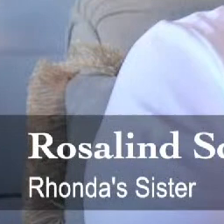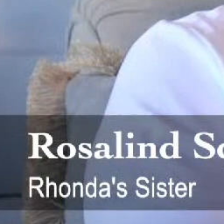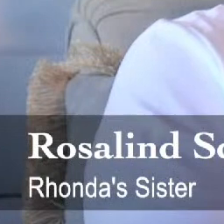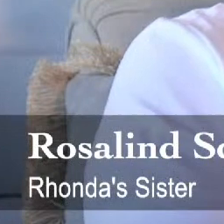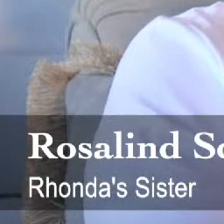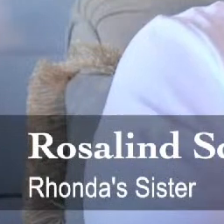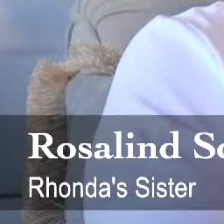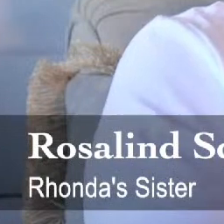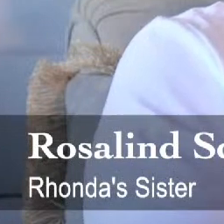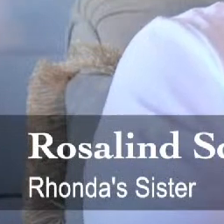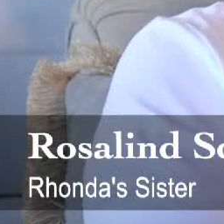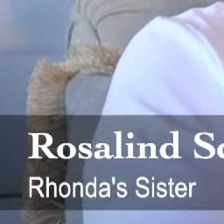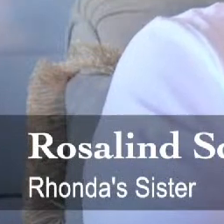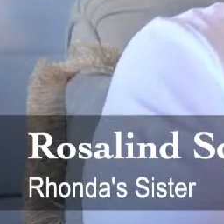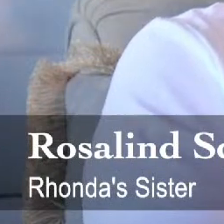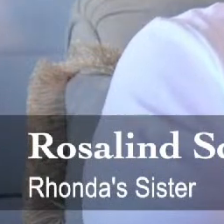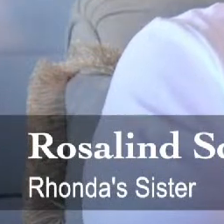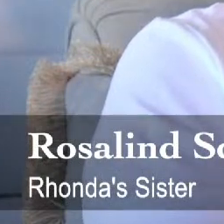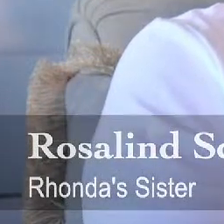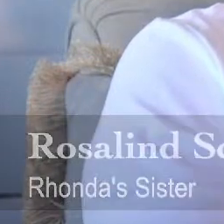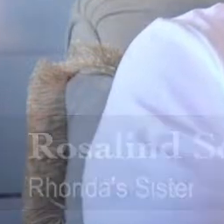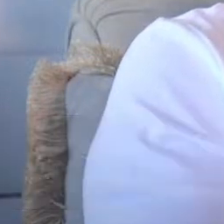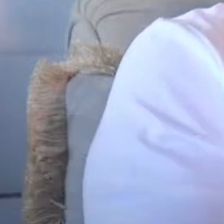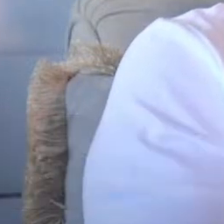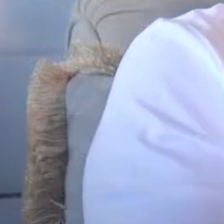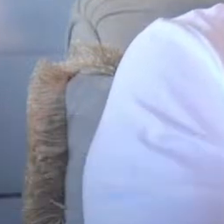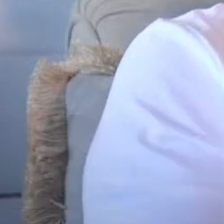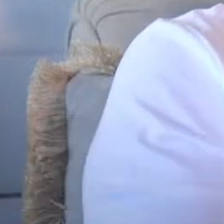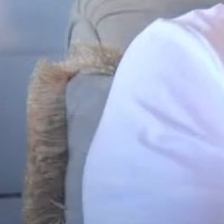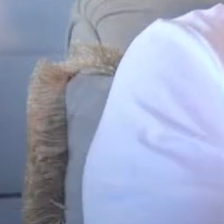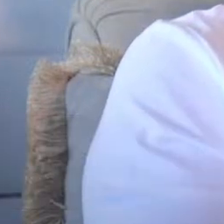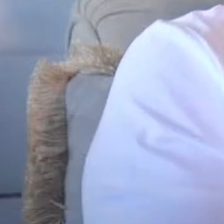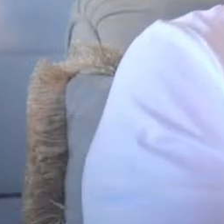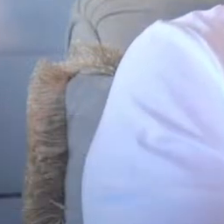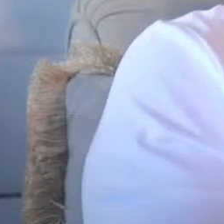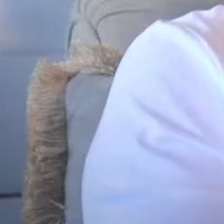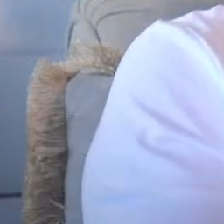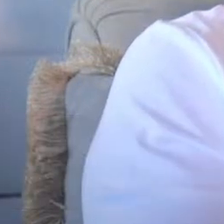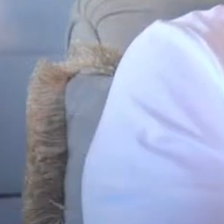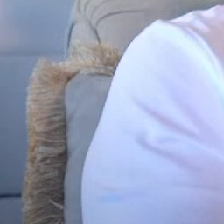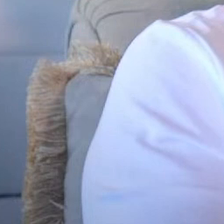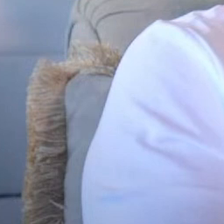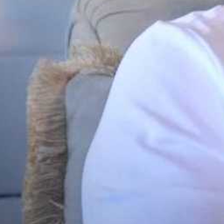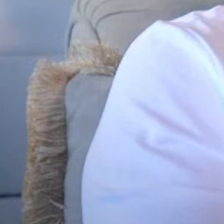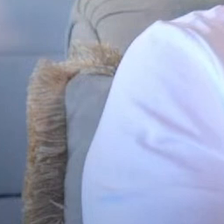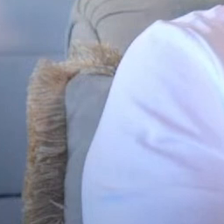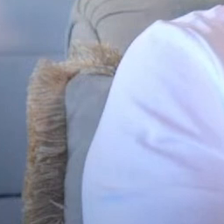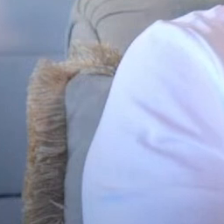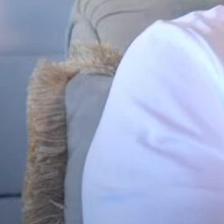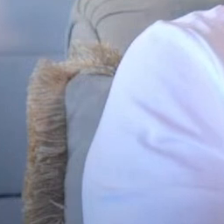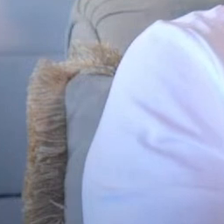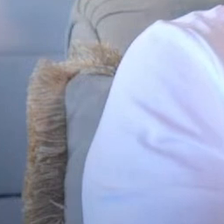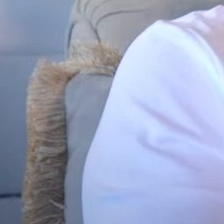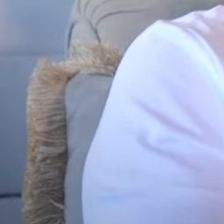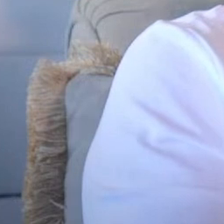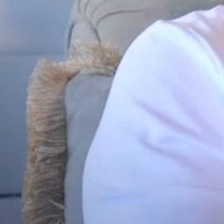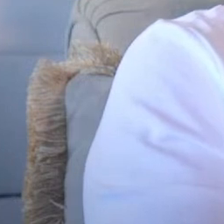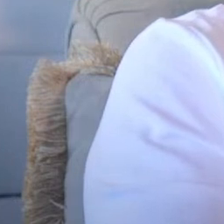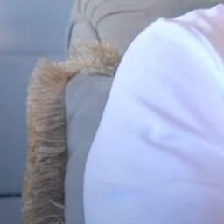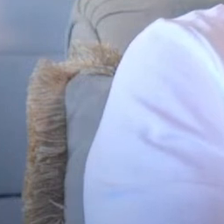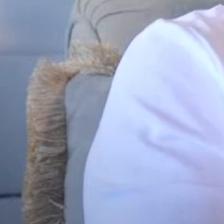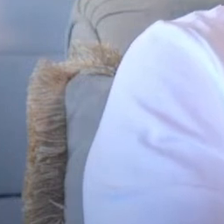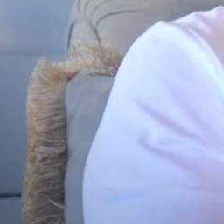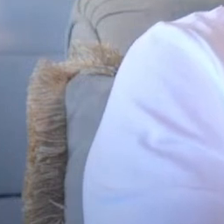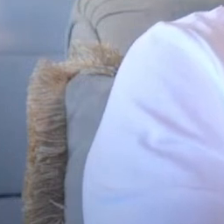RogersAnyplaceTV.com. Active and knew something wasn't quite right. She had, despite exercise, she was